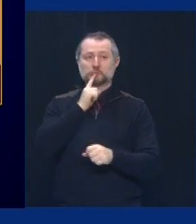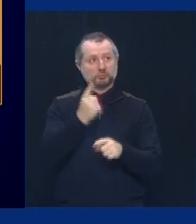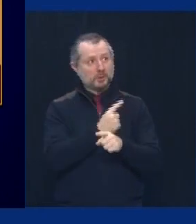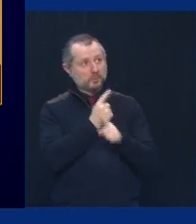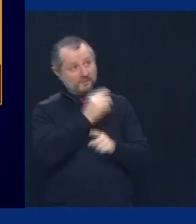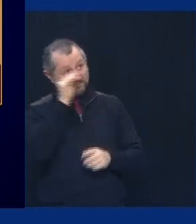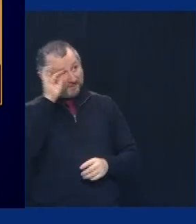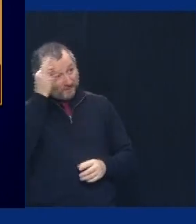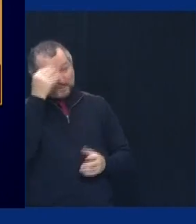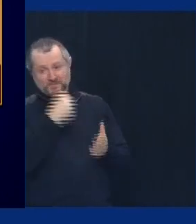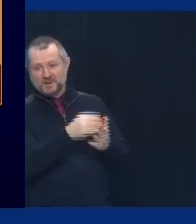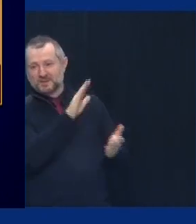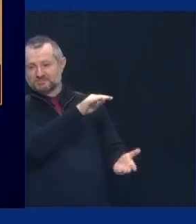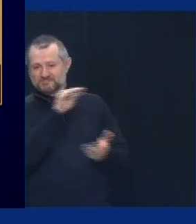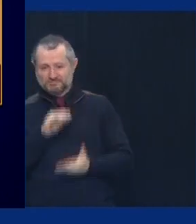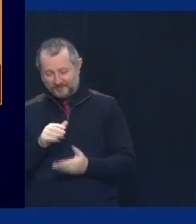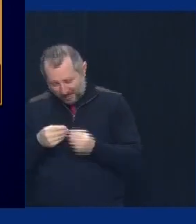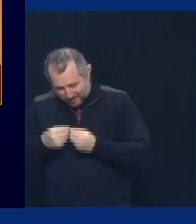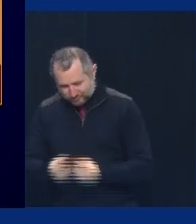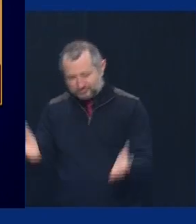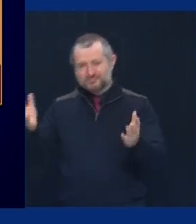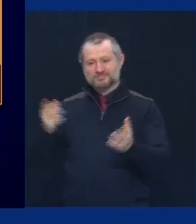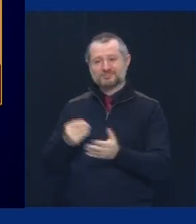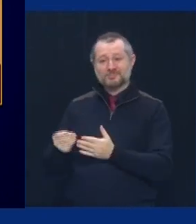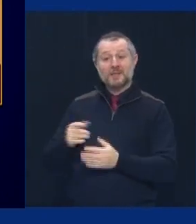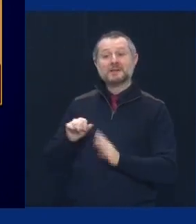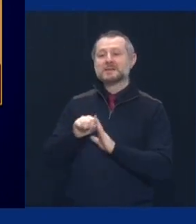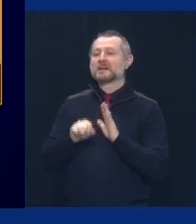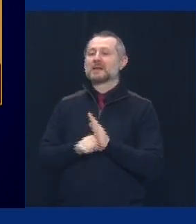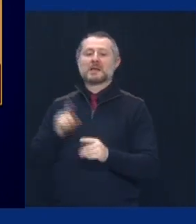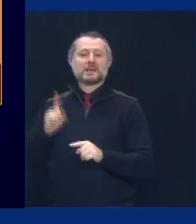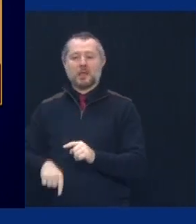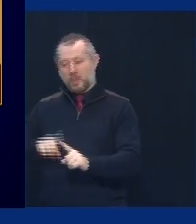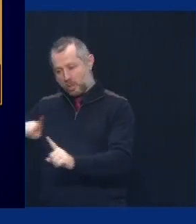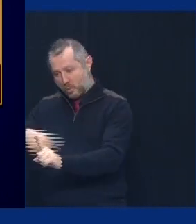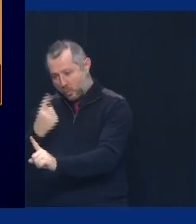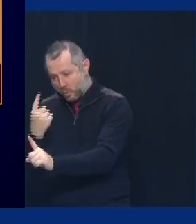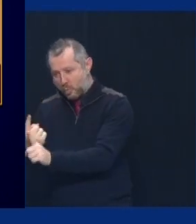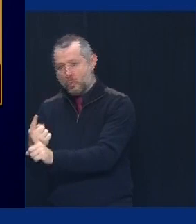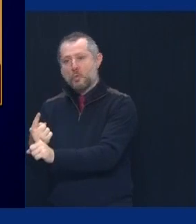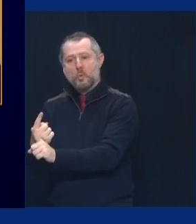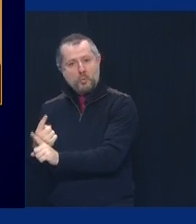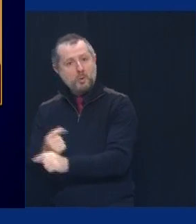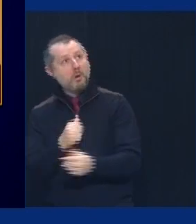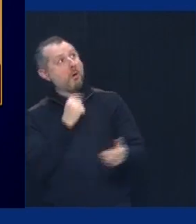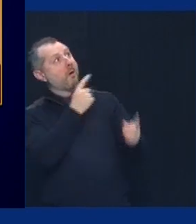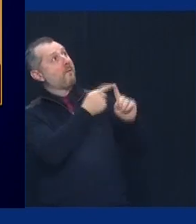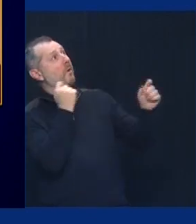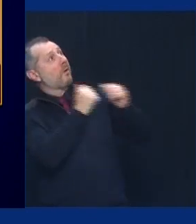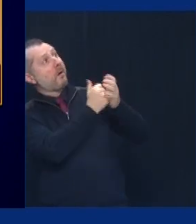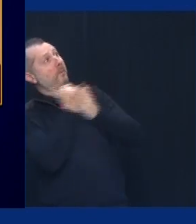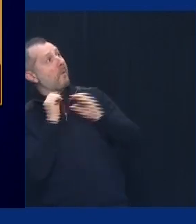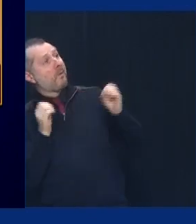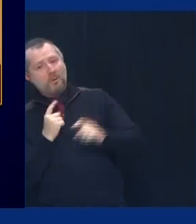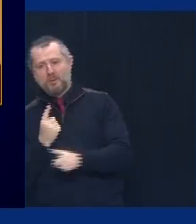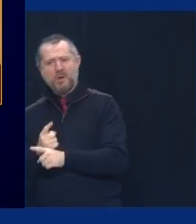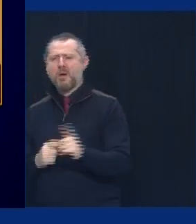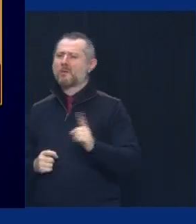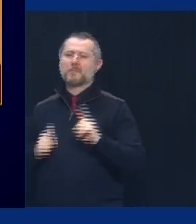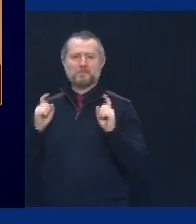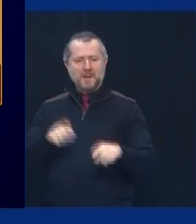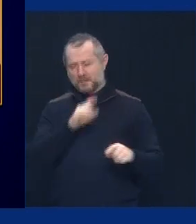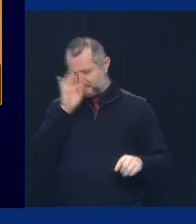this vaccine distribution. States cannot do this alone. The federal government must be there to support